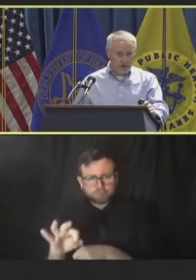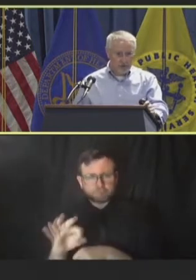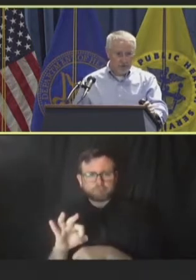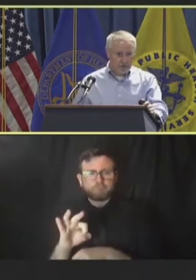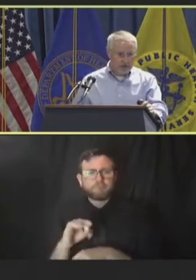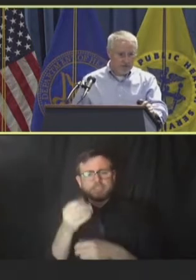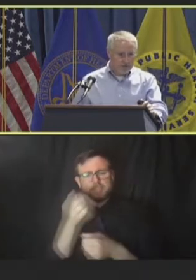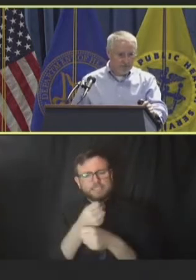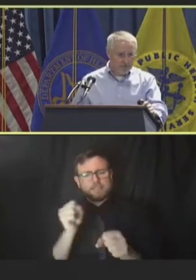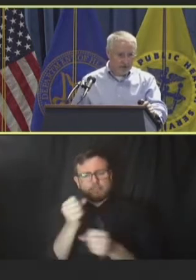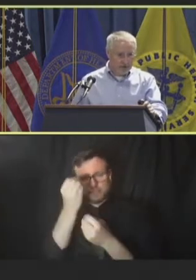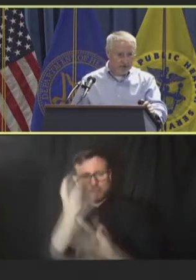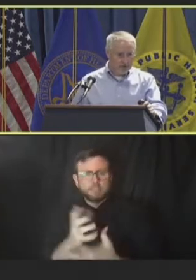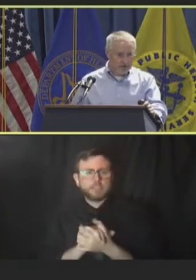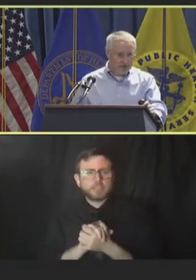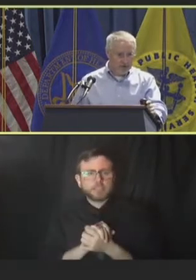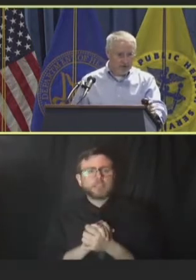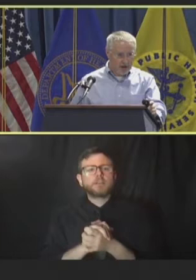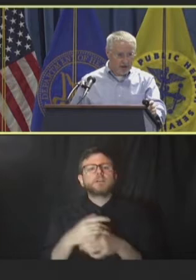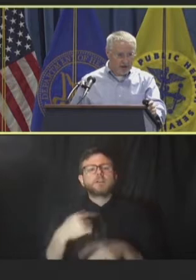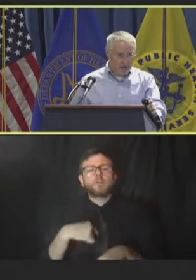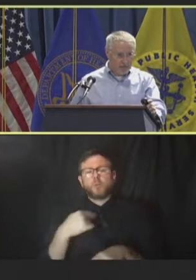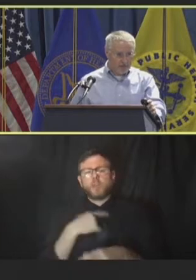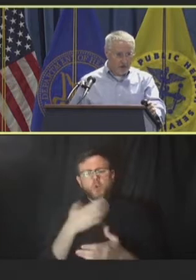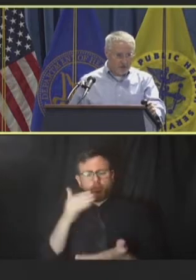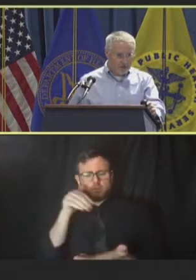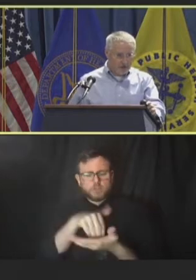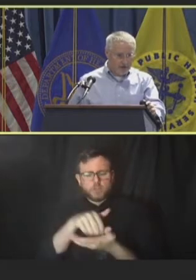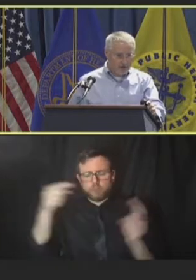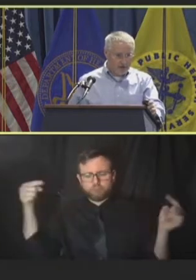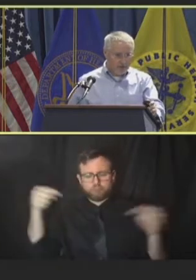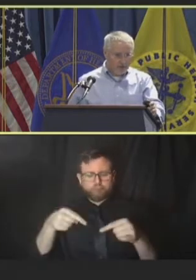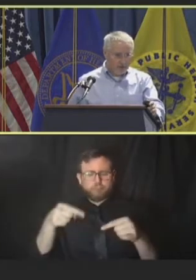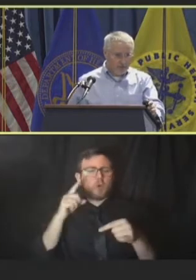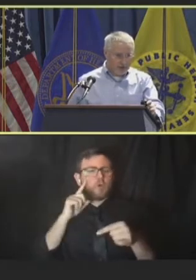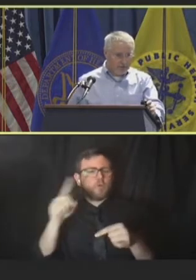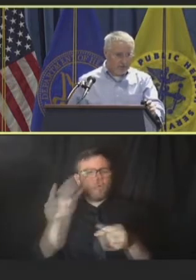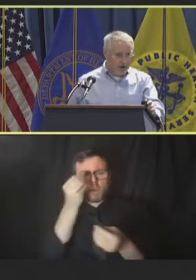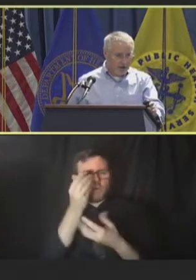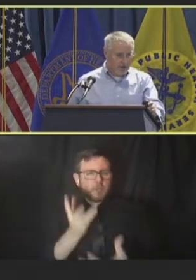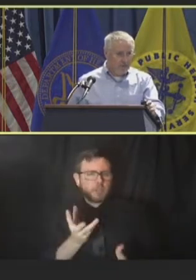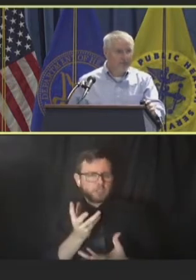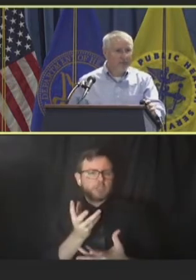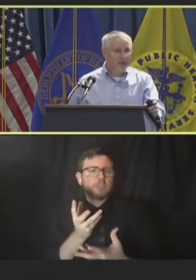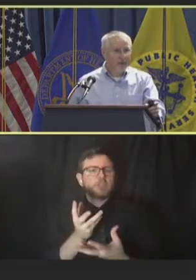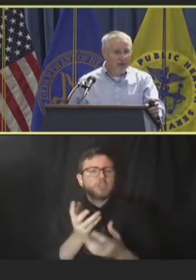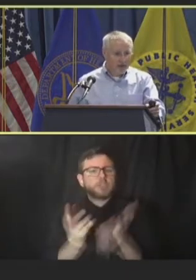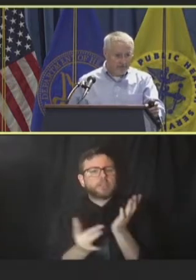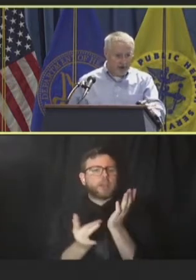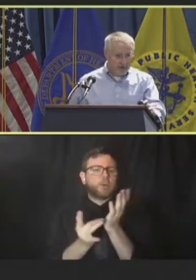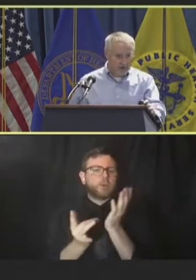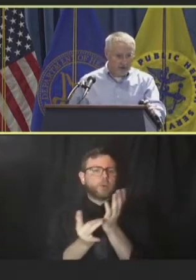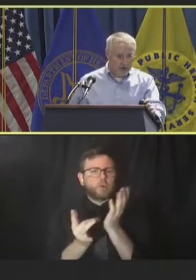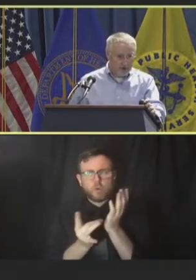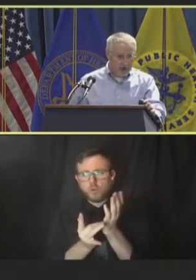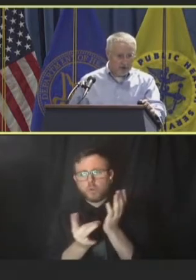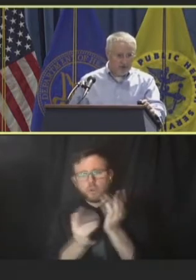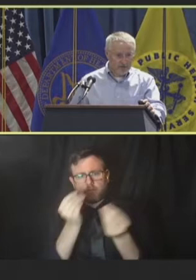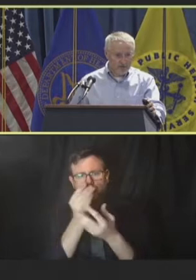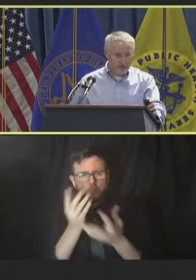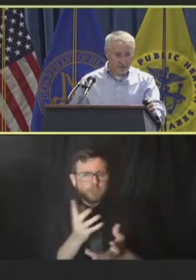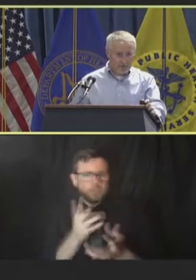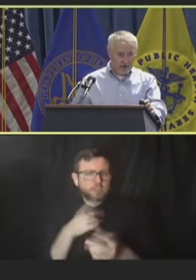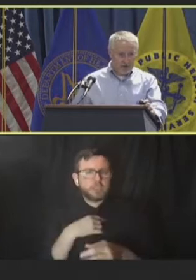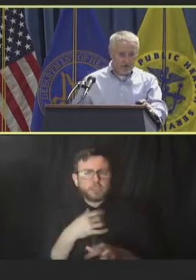matter expertise from federal agencies, conducting our post-authorization and approval safety monitoring, advising on